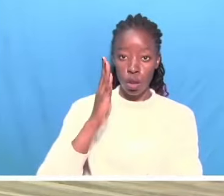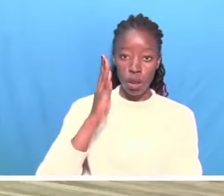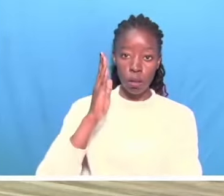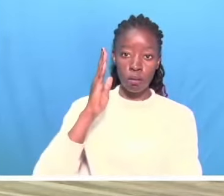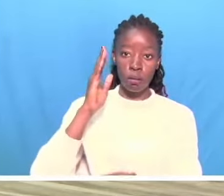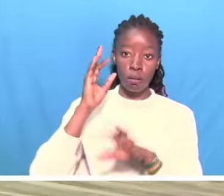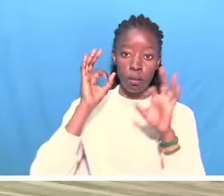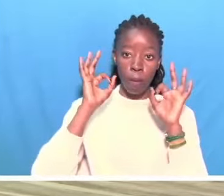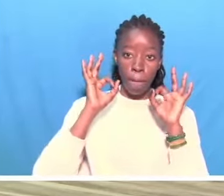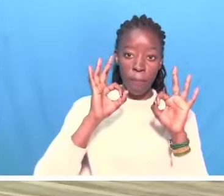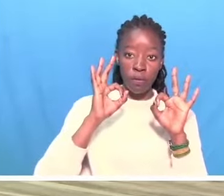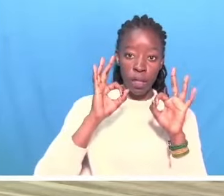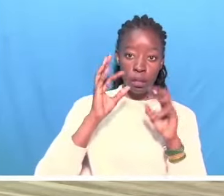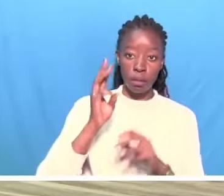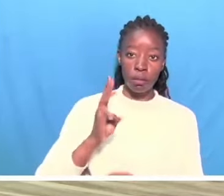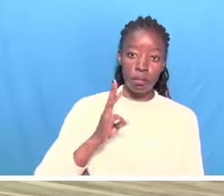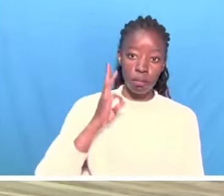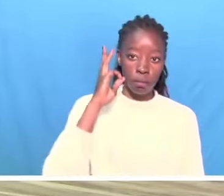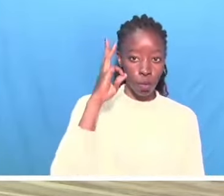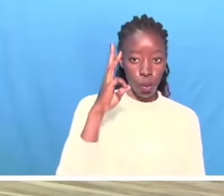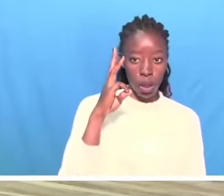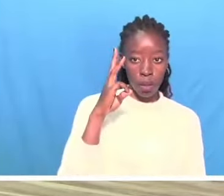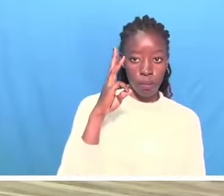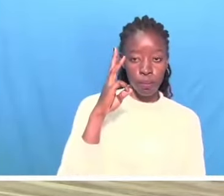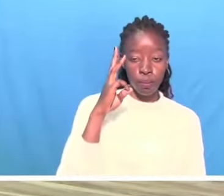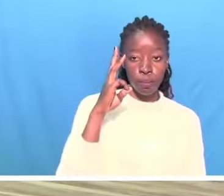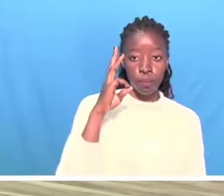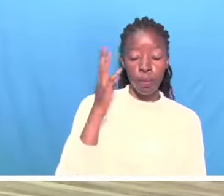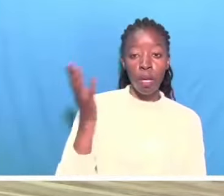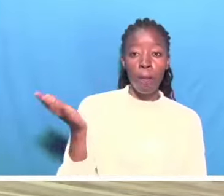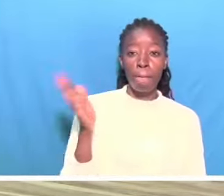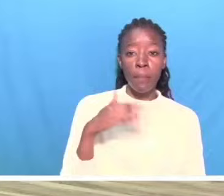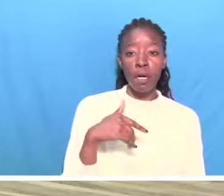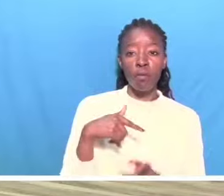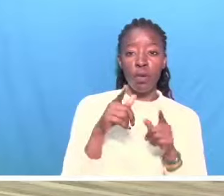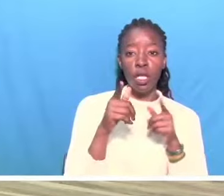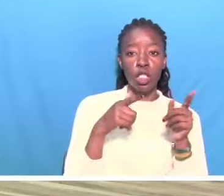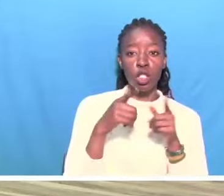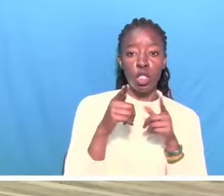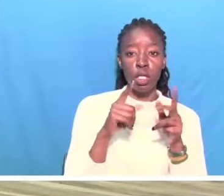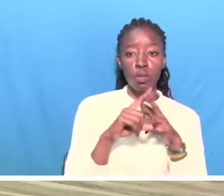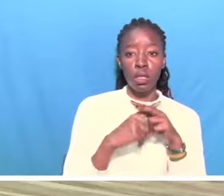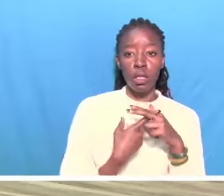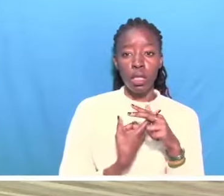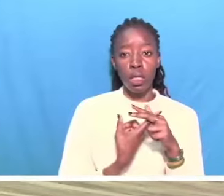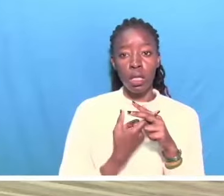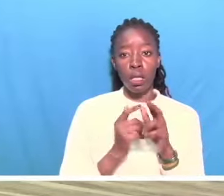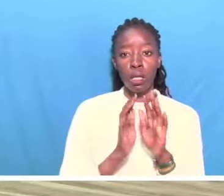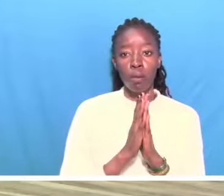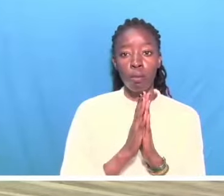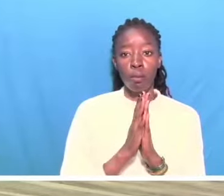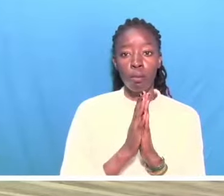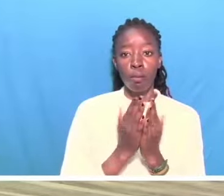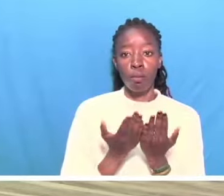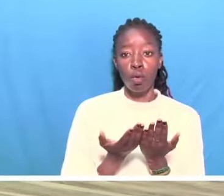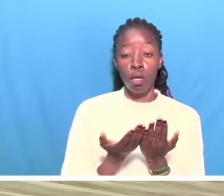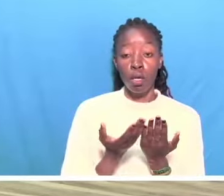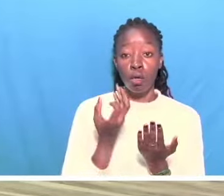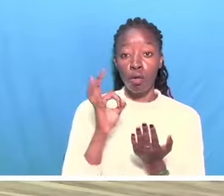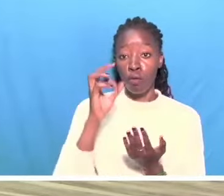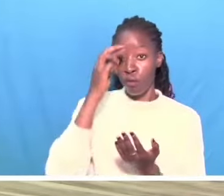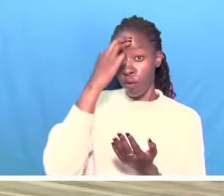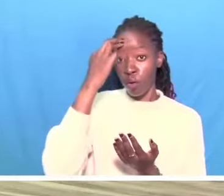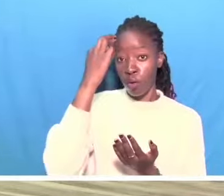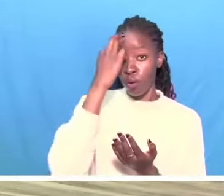perfect will. We embarked on a journey and we started the book of Romans, and as